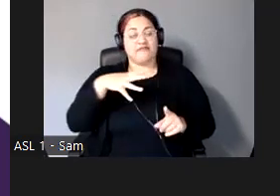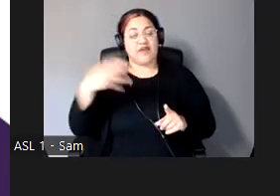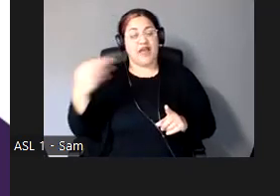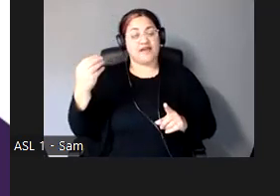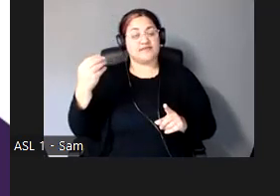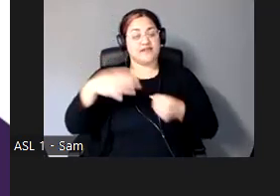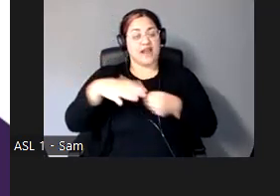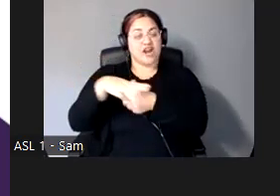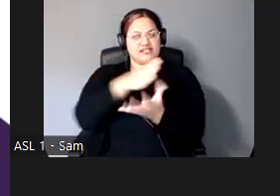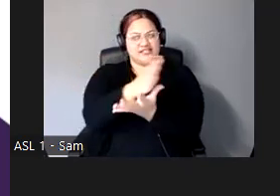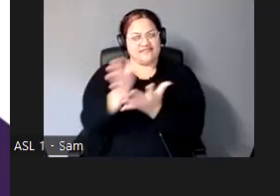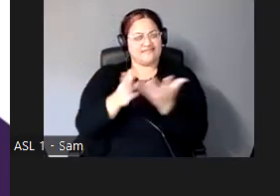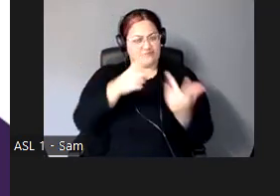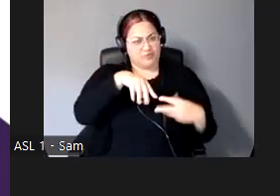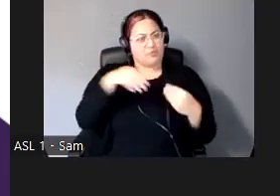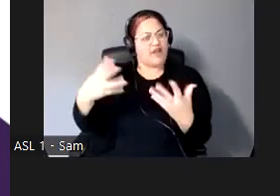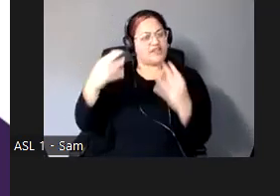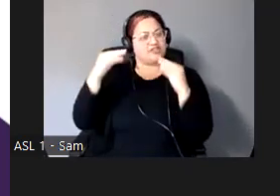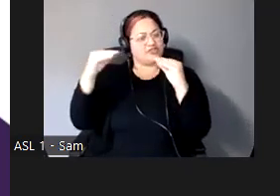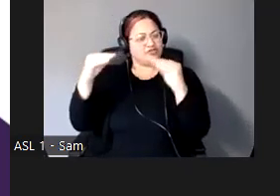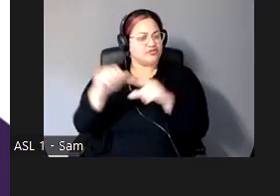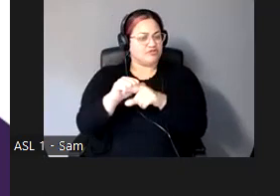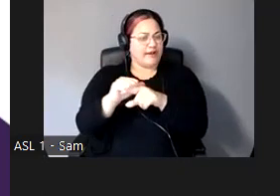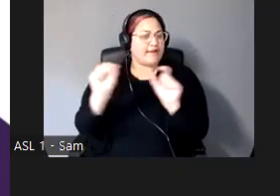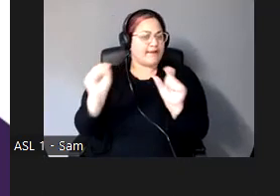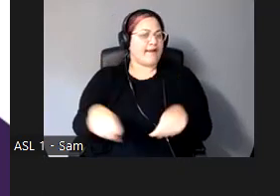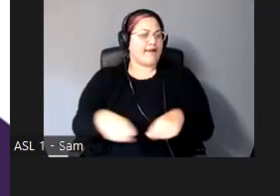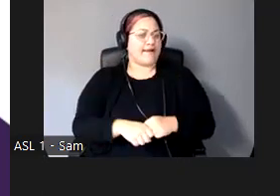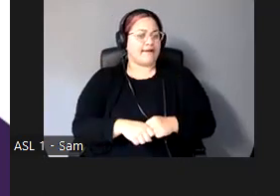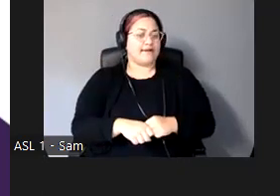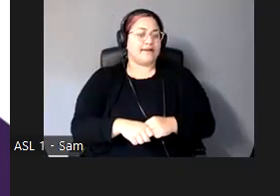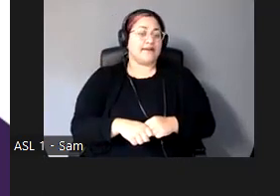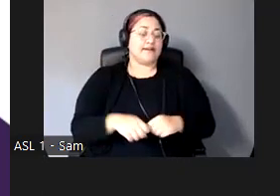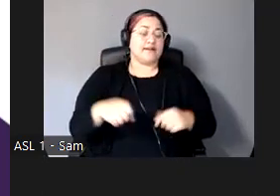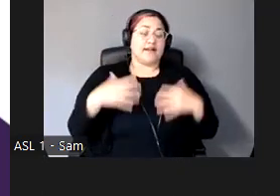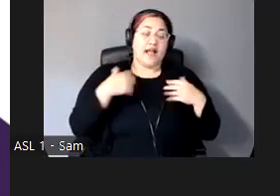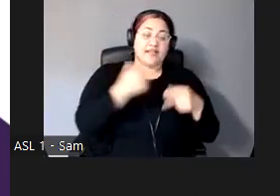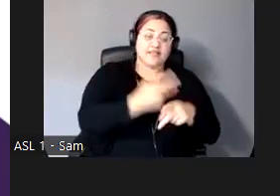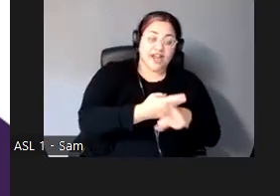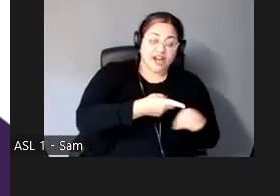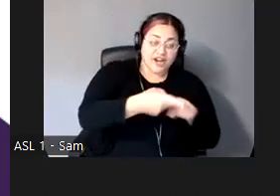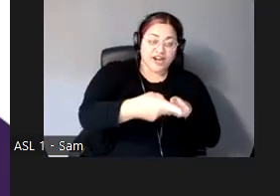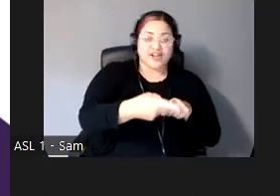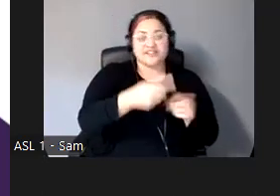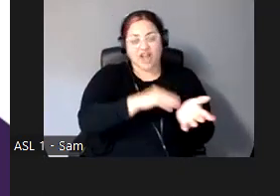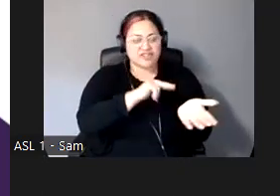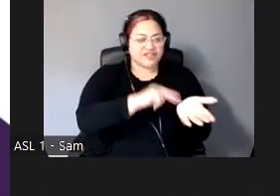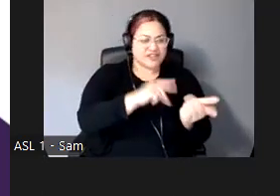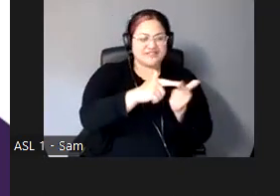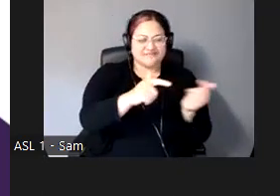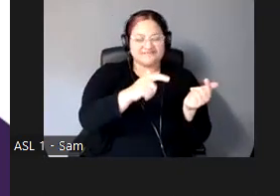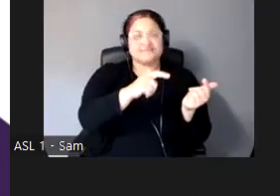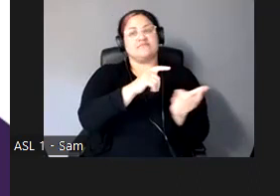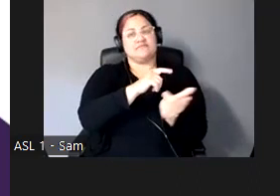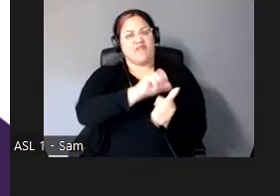financial institutions to education to healthcare. You name it, we're kind of providing that education when people reach out to us